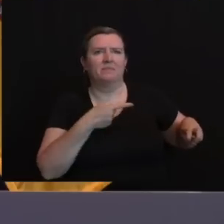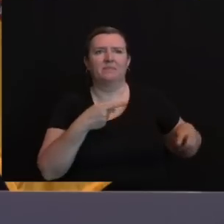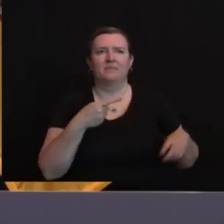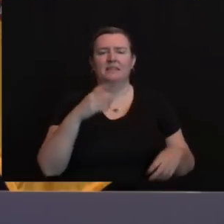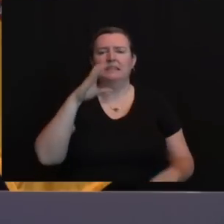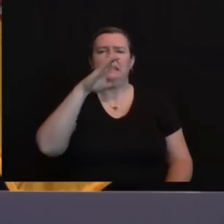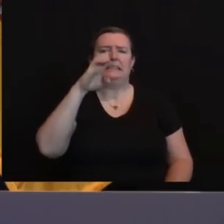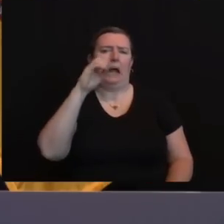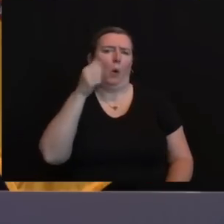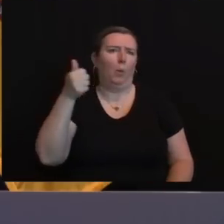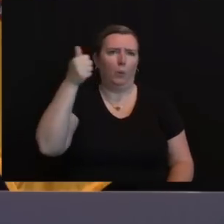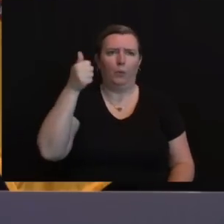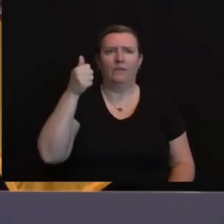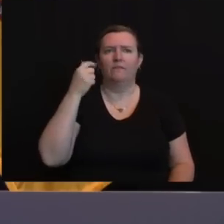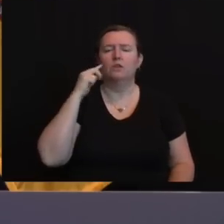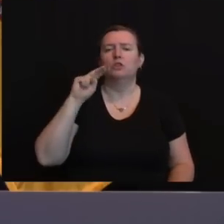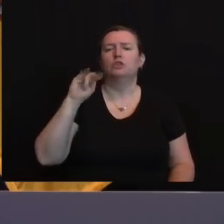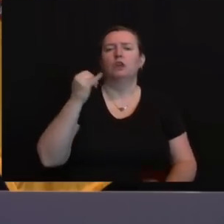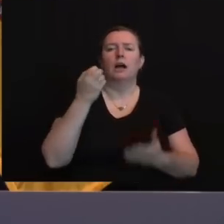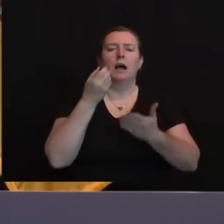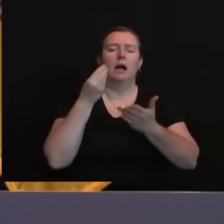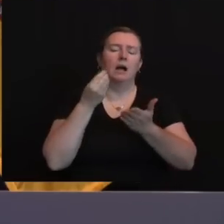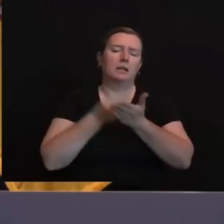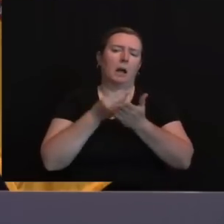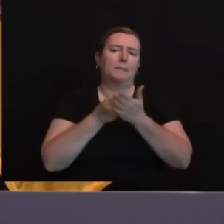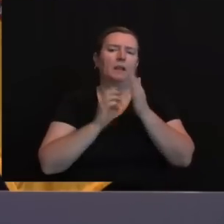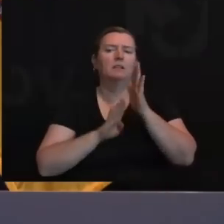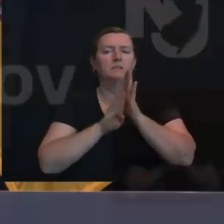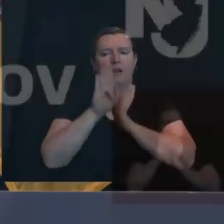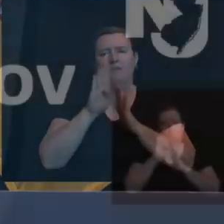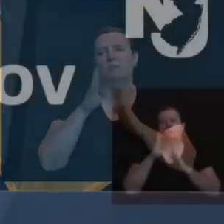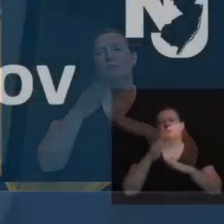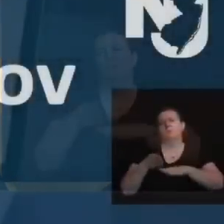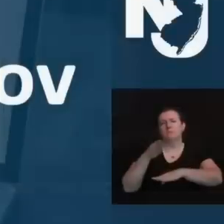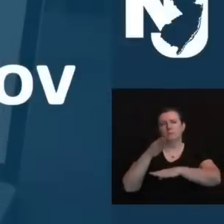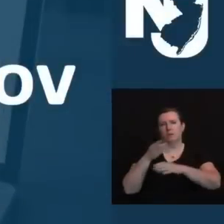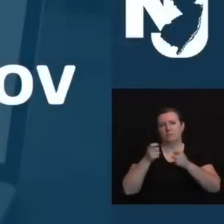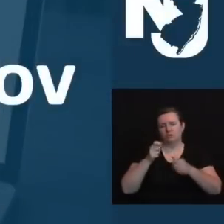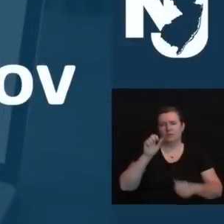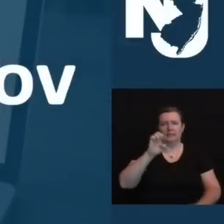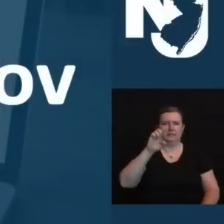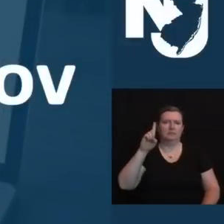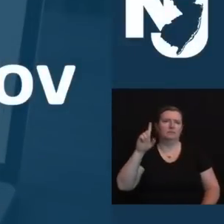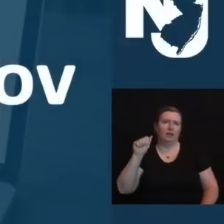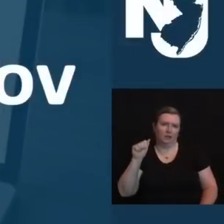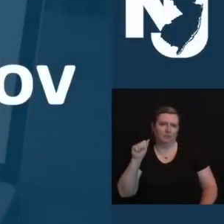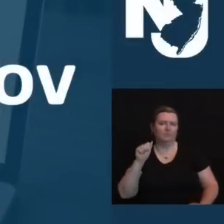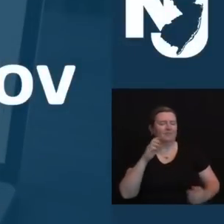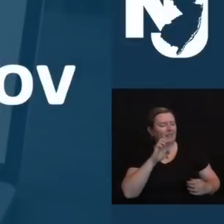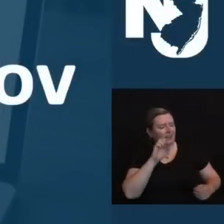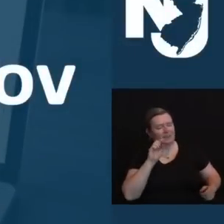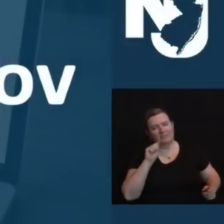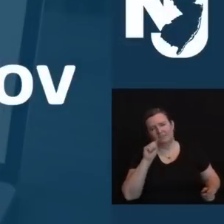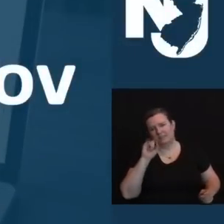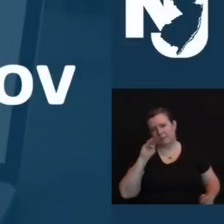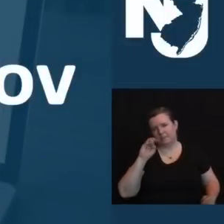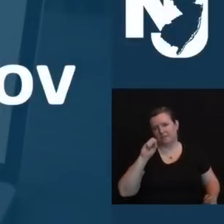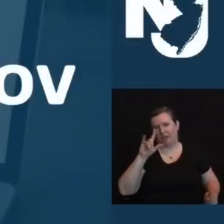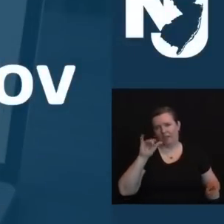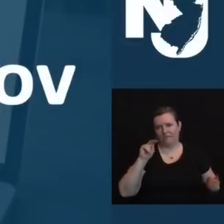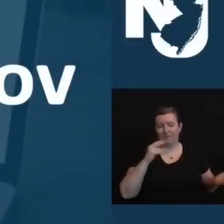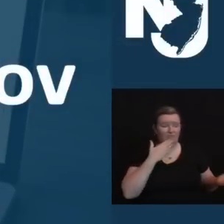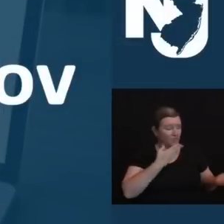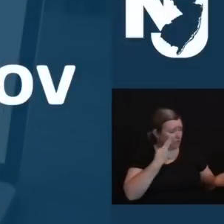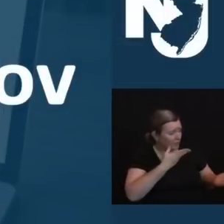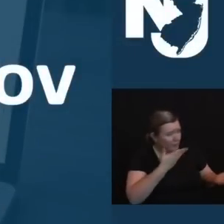Officer of the New Jersey Economic Development Authority, Tim Sullivan. Good to have you, Tim. We will not be holding a